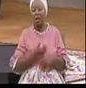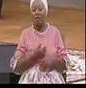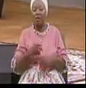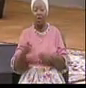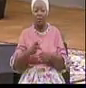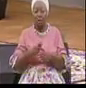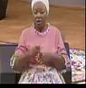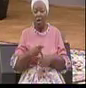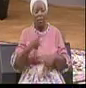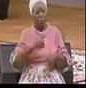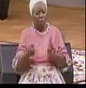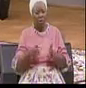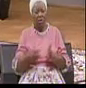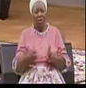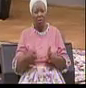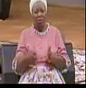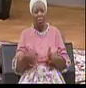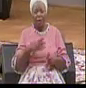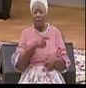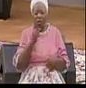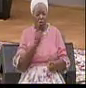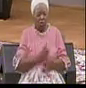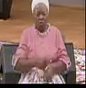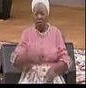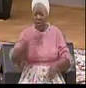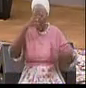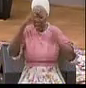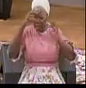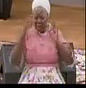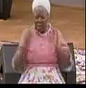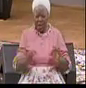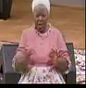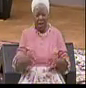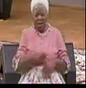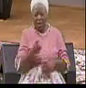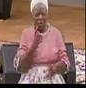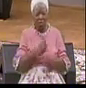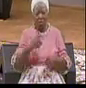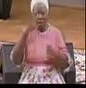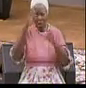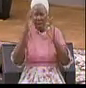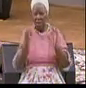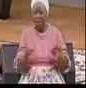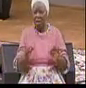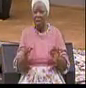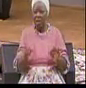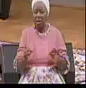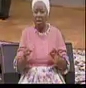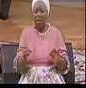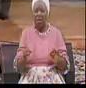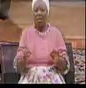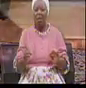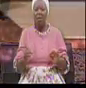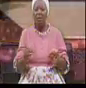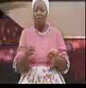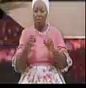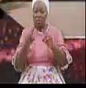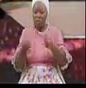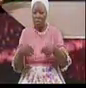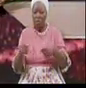practice. But intentionally, they make up their mind. They're going